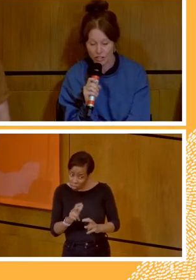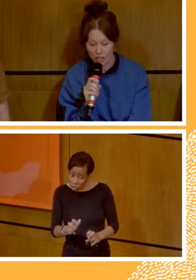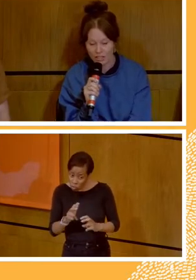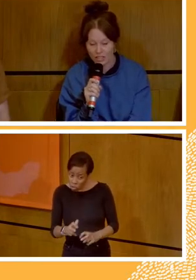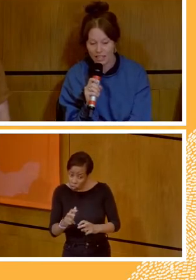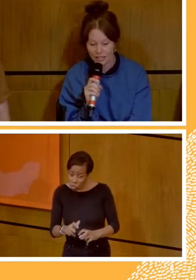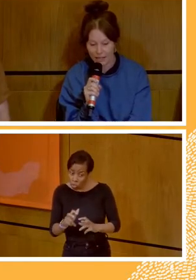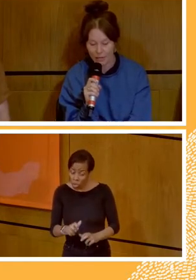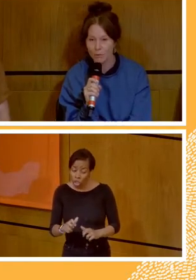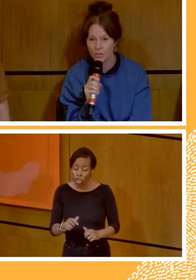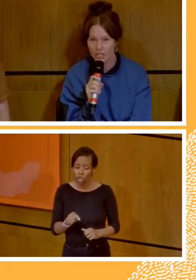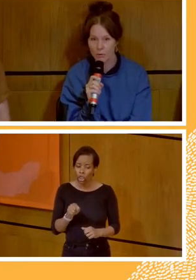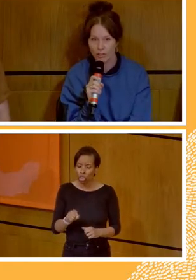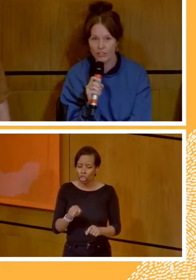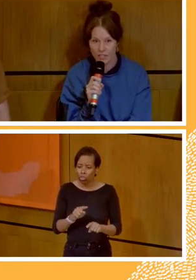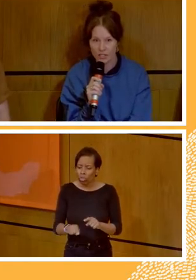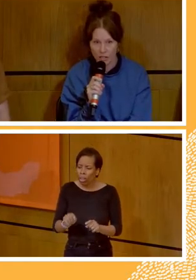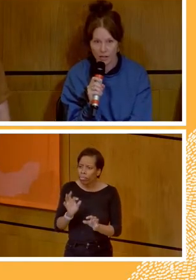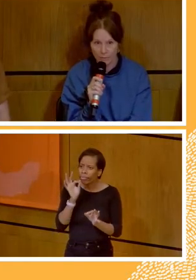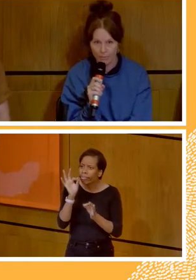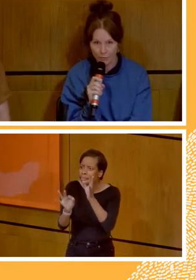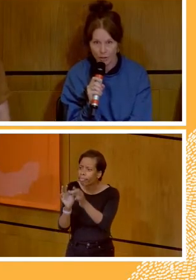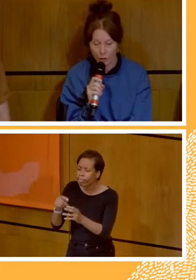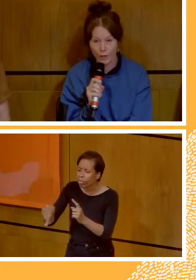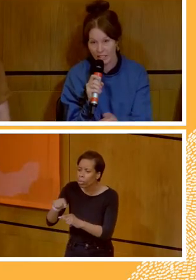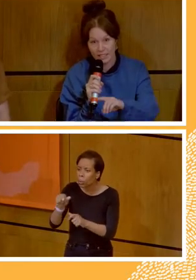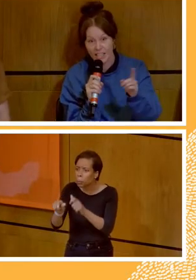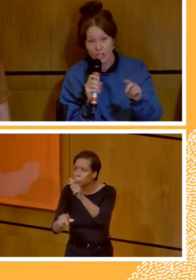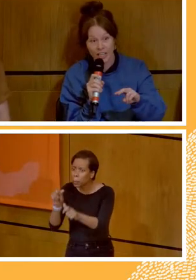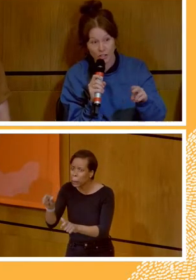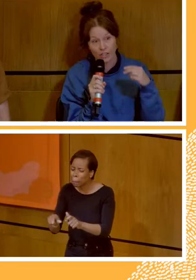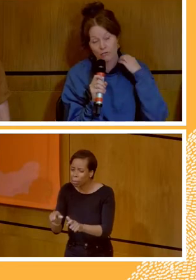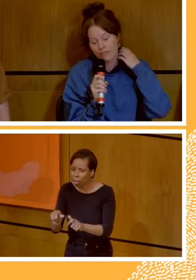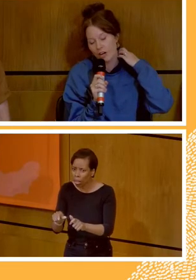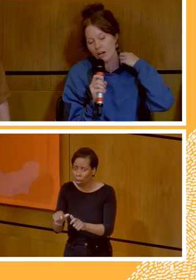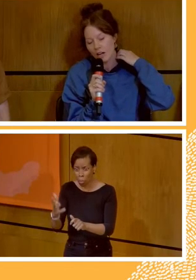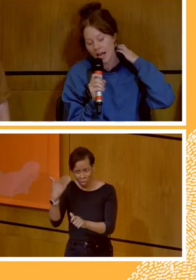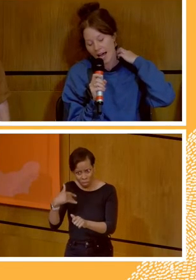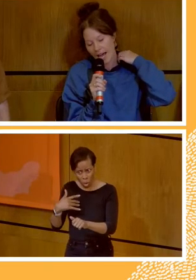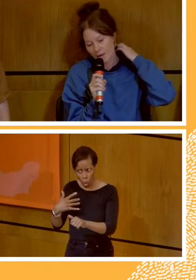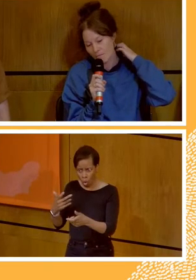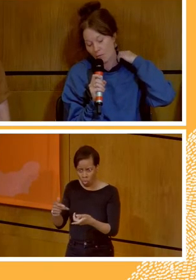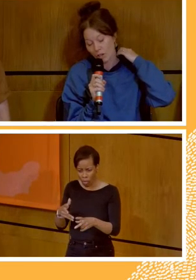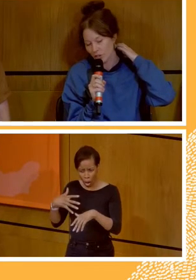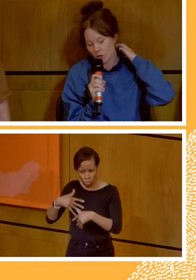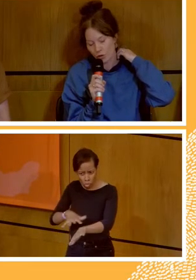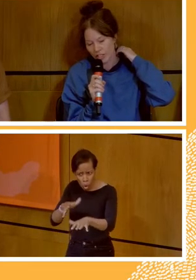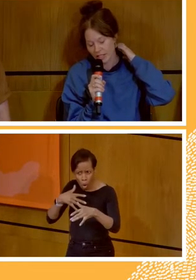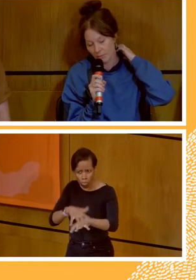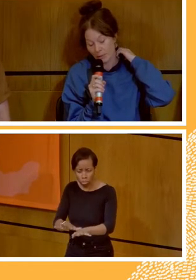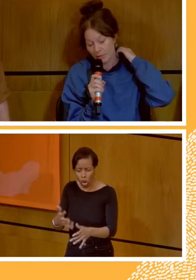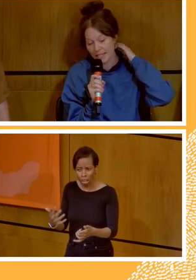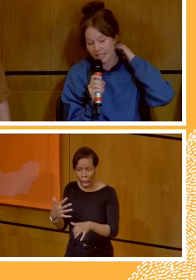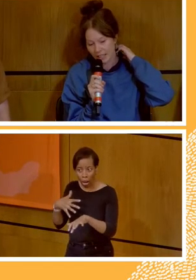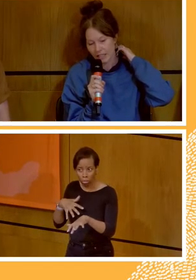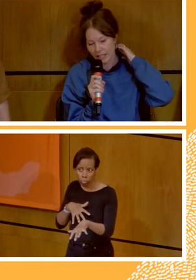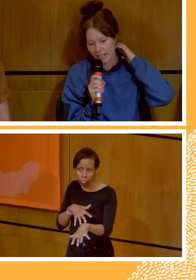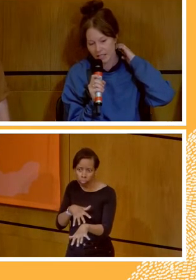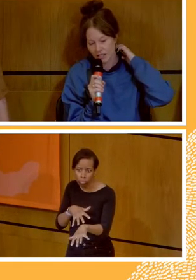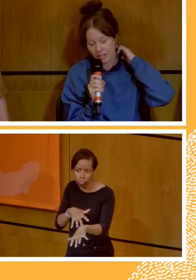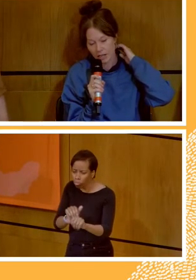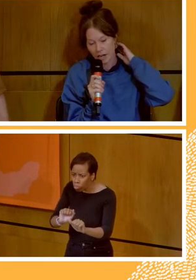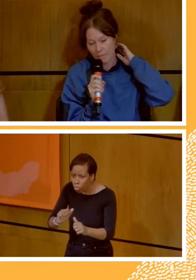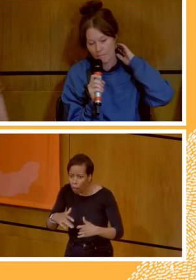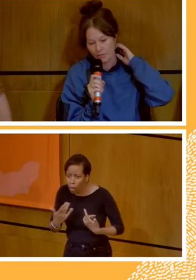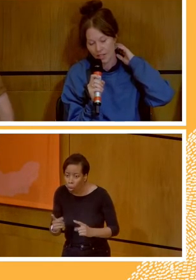collecting stories or understanding people's experiences who witnessed that change in the river. And one of the stories in particular